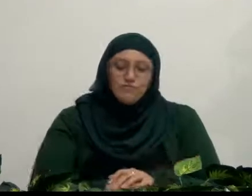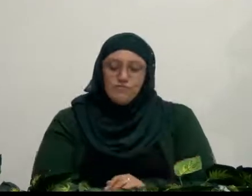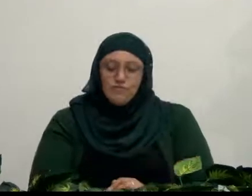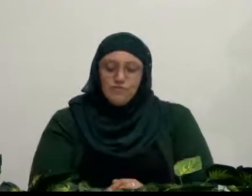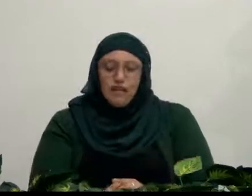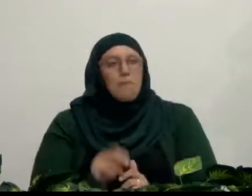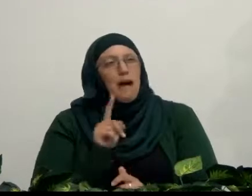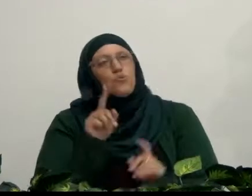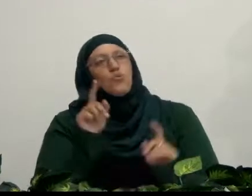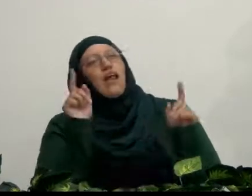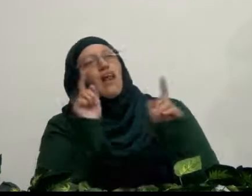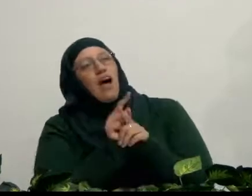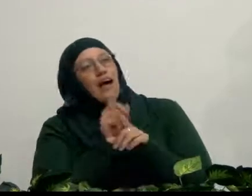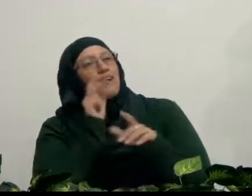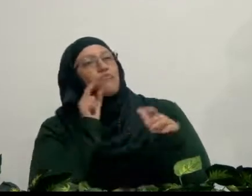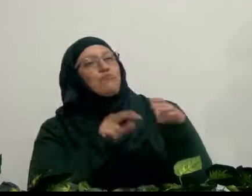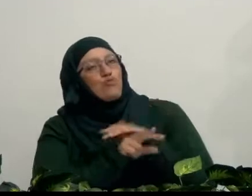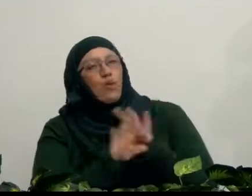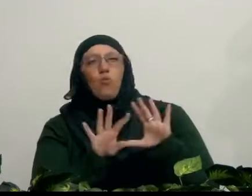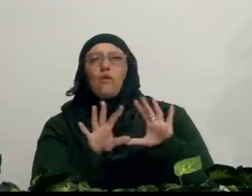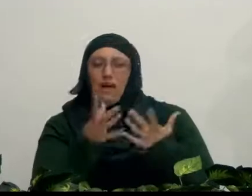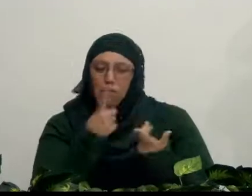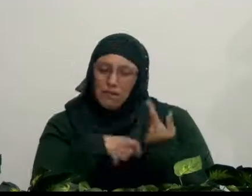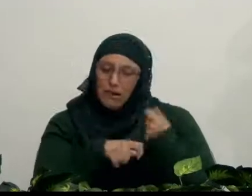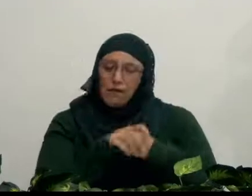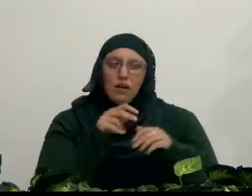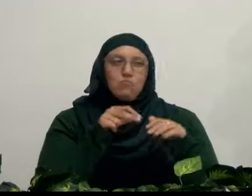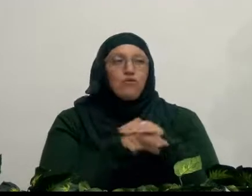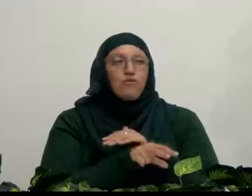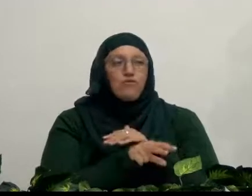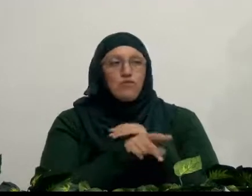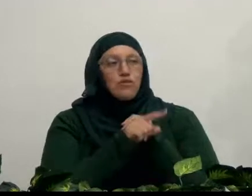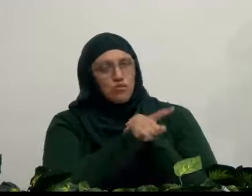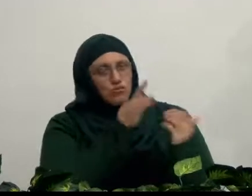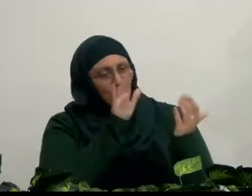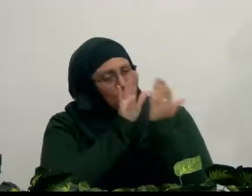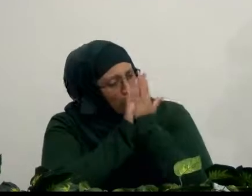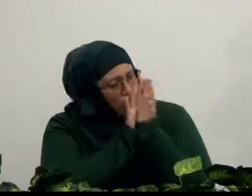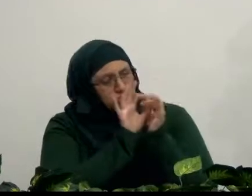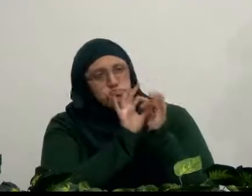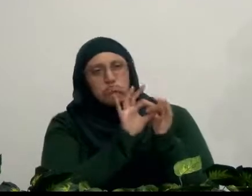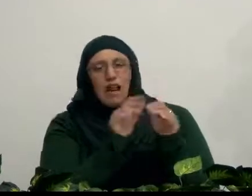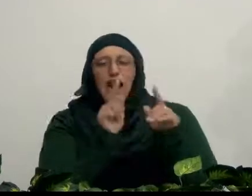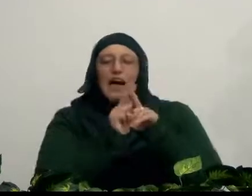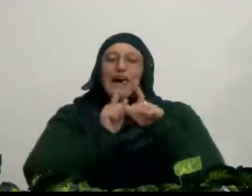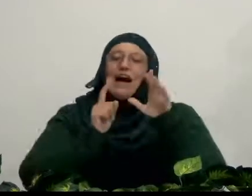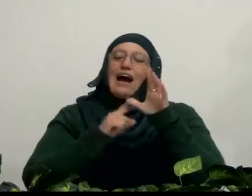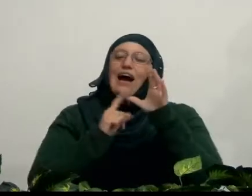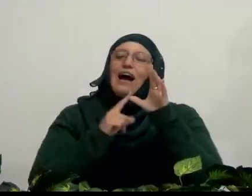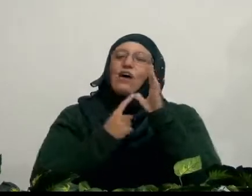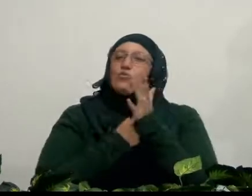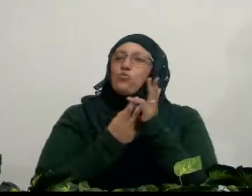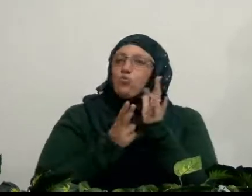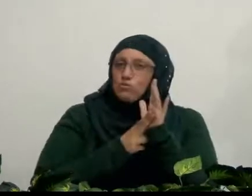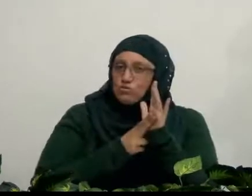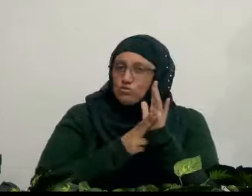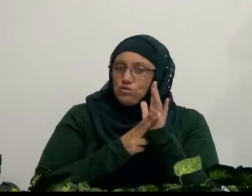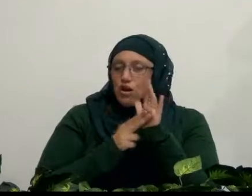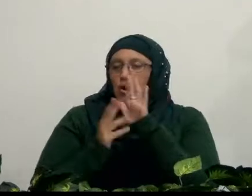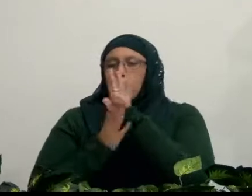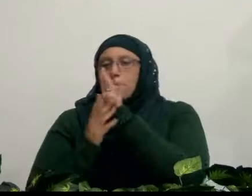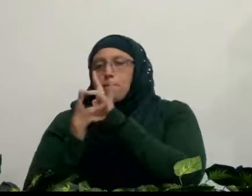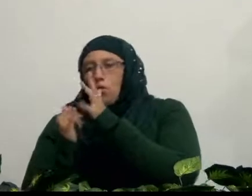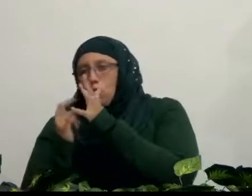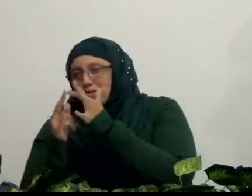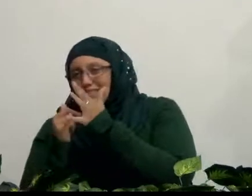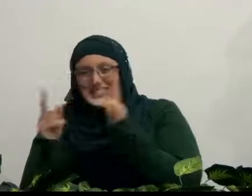you are like a prophet without being a prophet. Your relation to me is so close as the relation of Harun to Moses alayhi salam. All